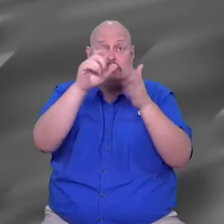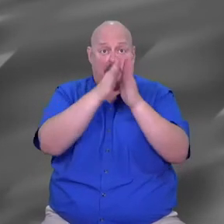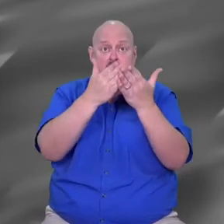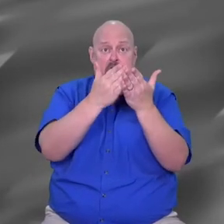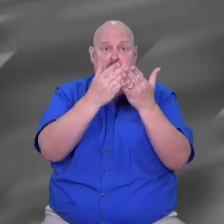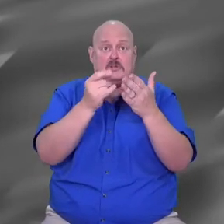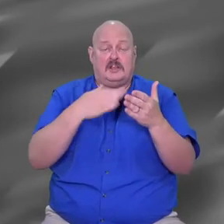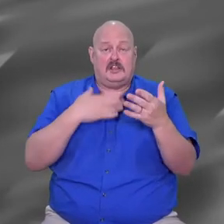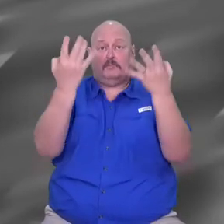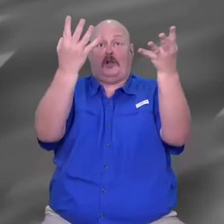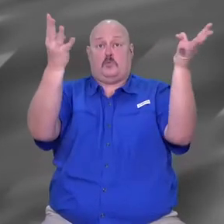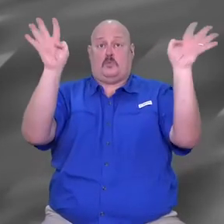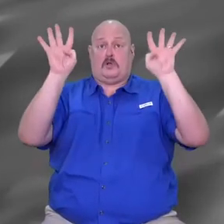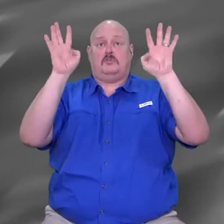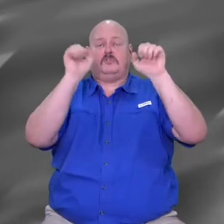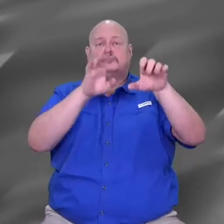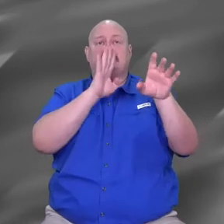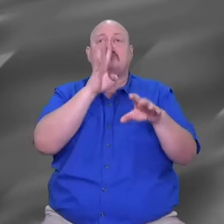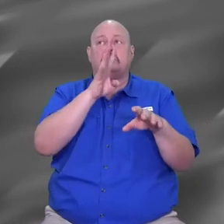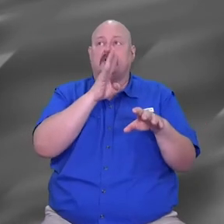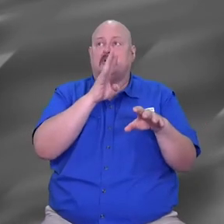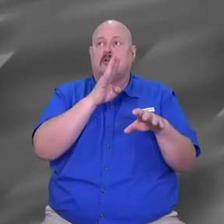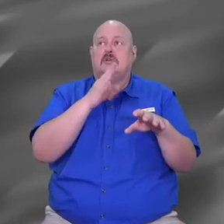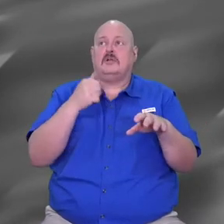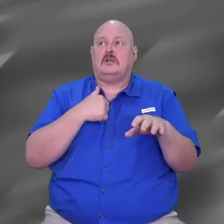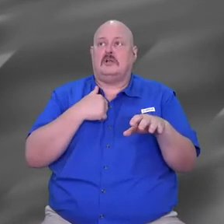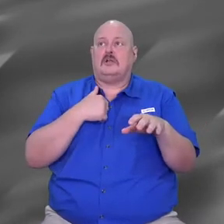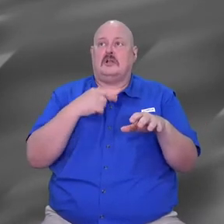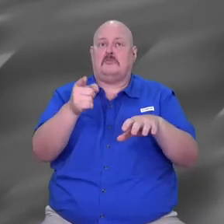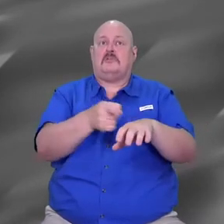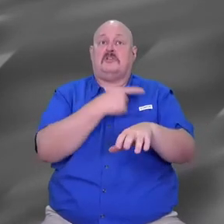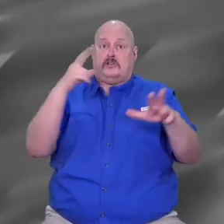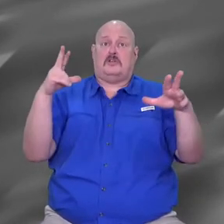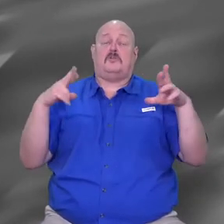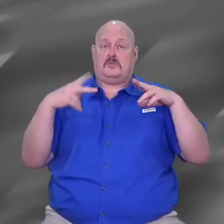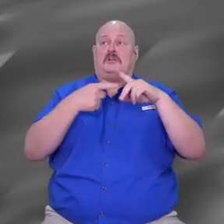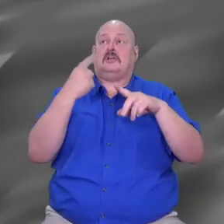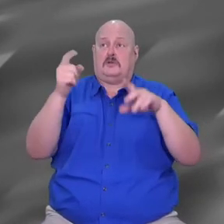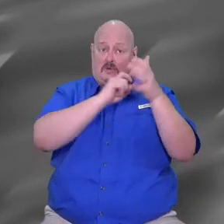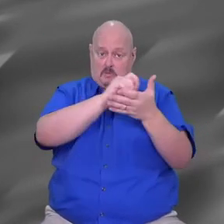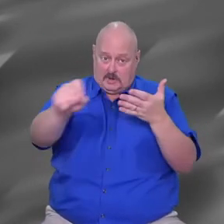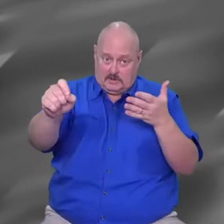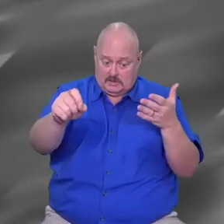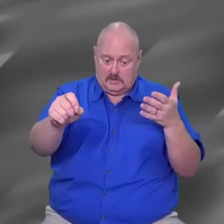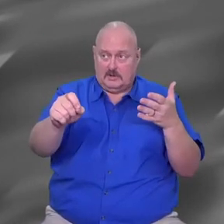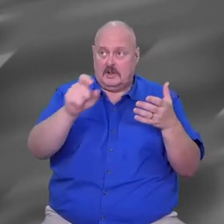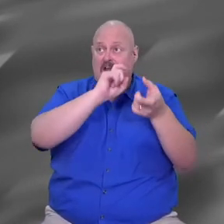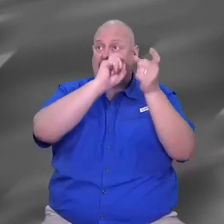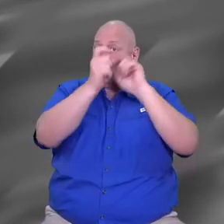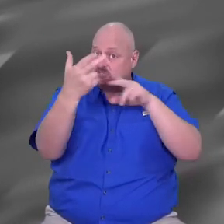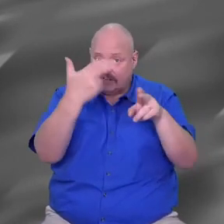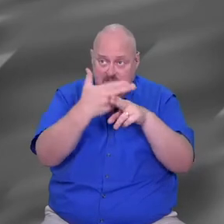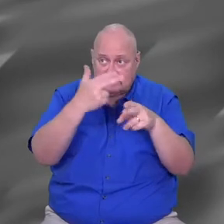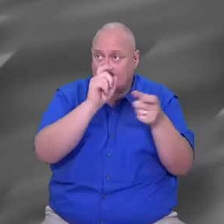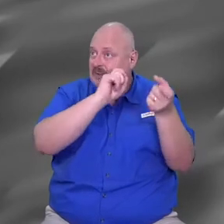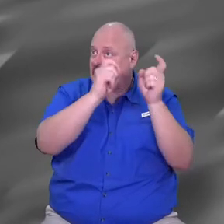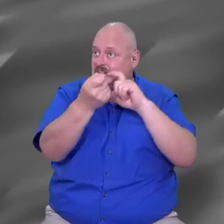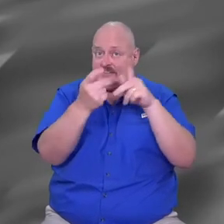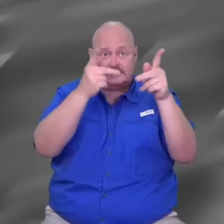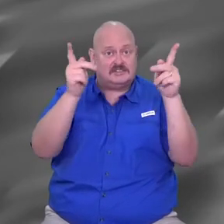If My Walls Could Talk. I'm going to be long retired when I write it. I'm going to change all the names. I'm going to change